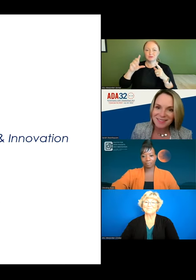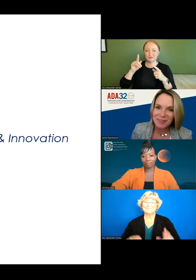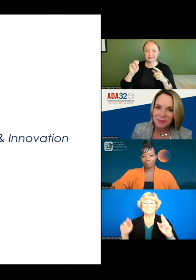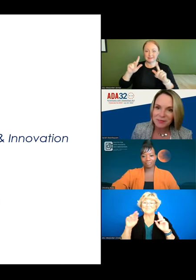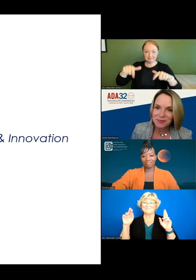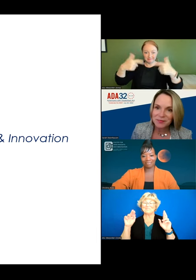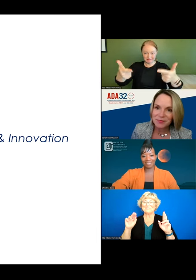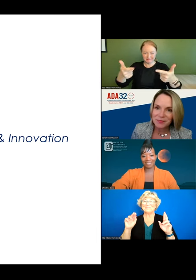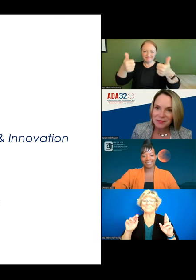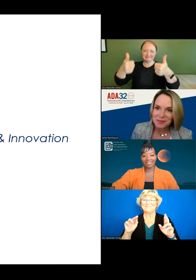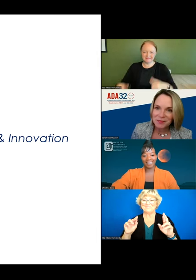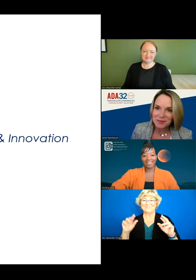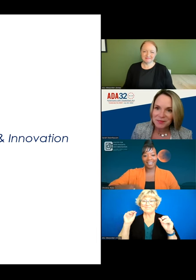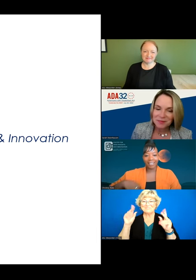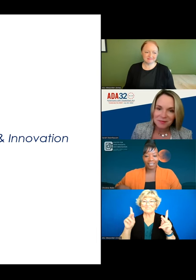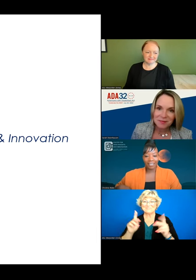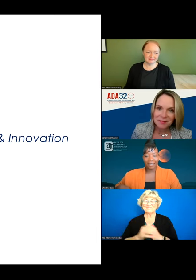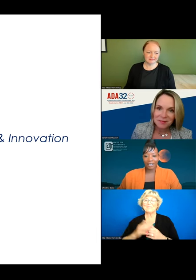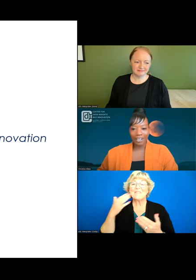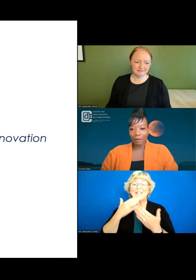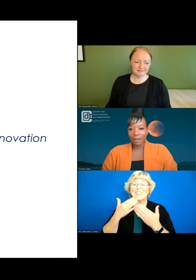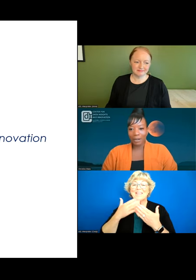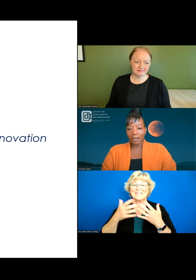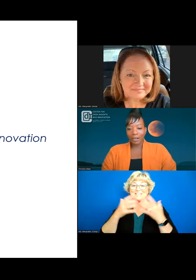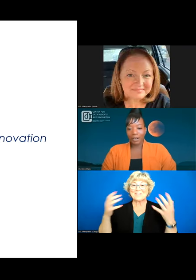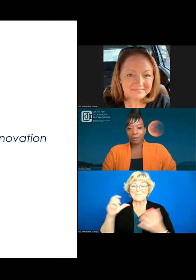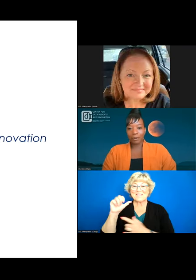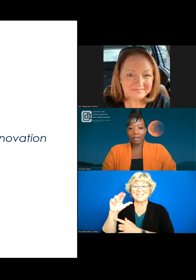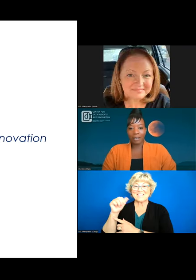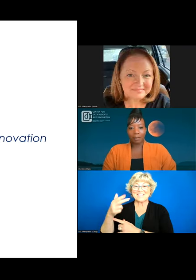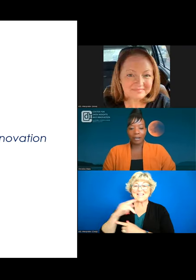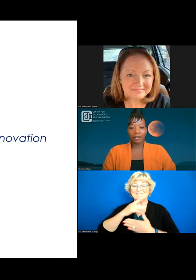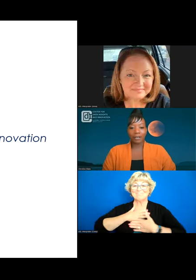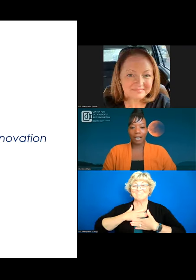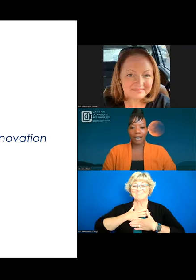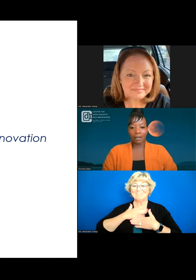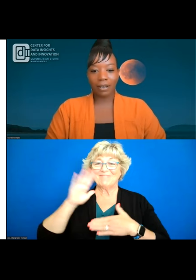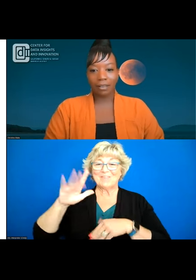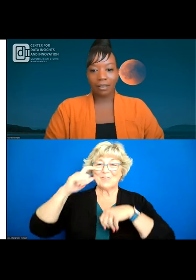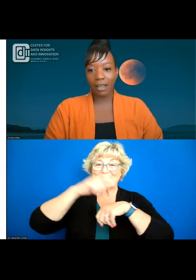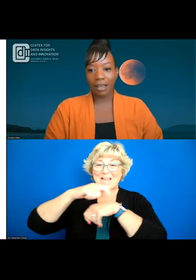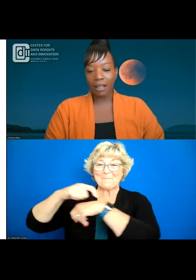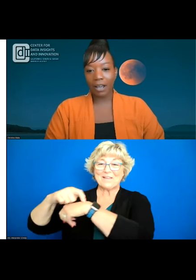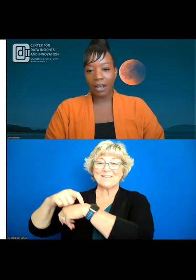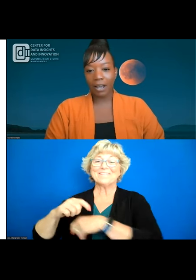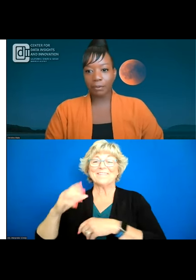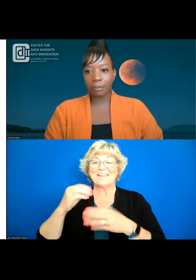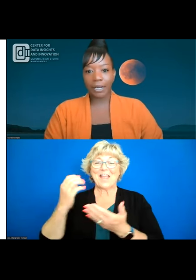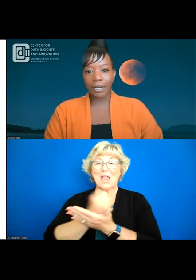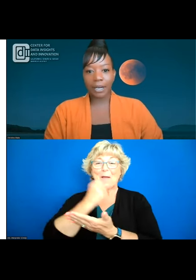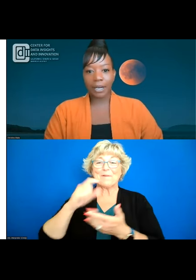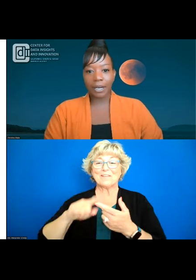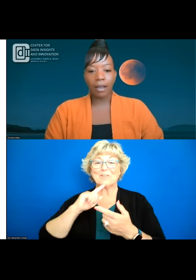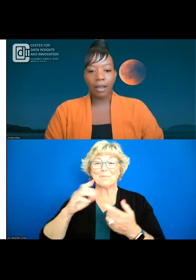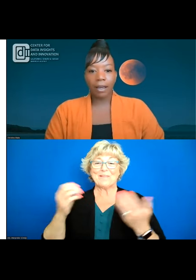thank you so much sarah i appreciate um your time and and the opportunity to really be